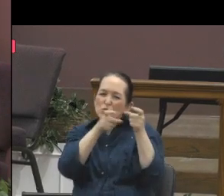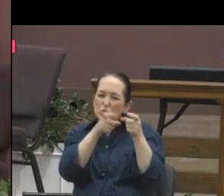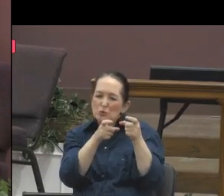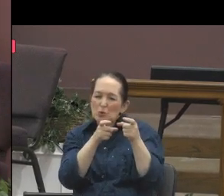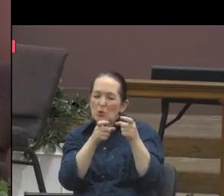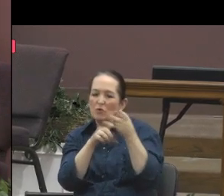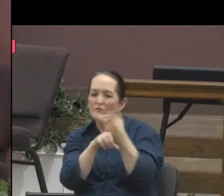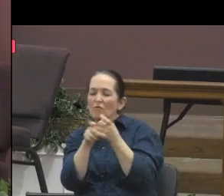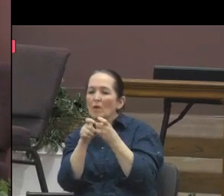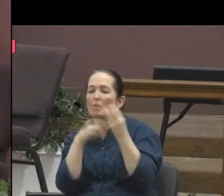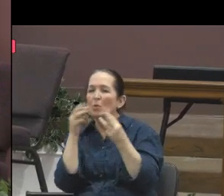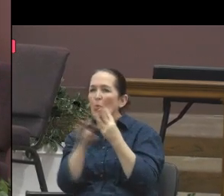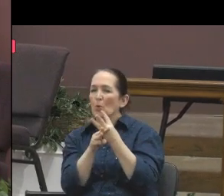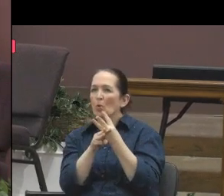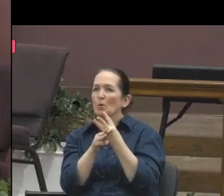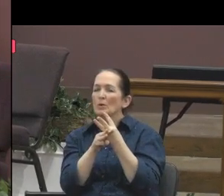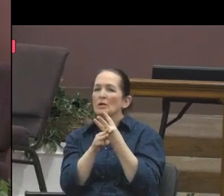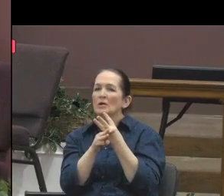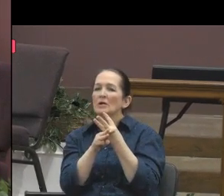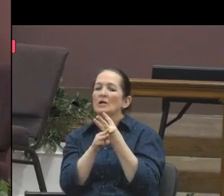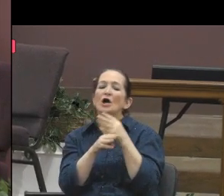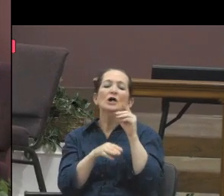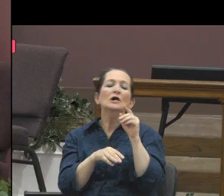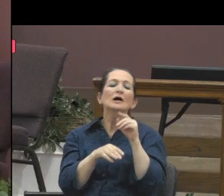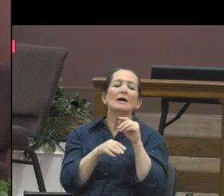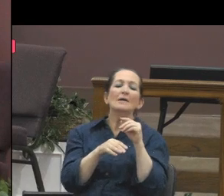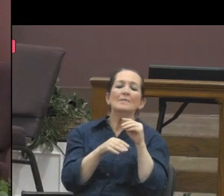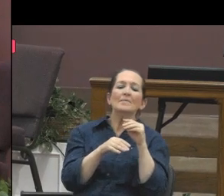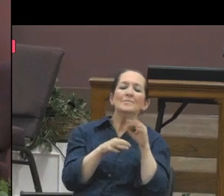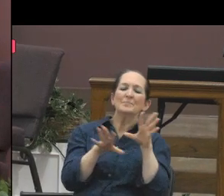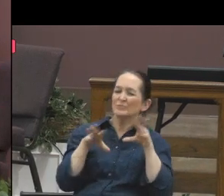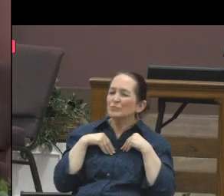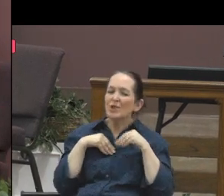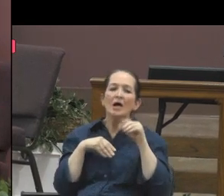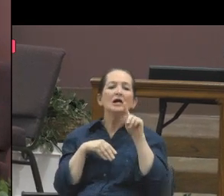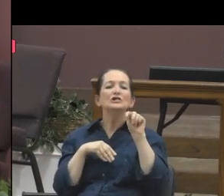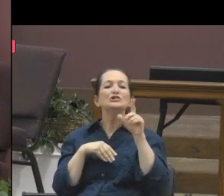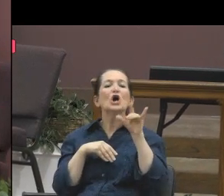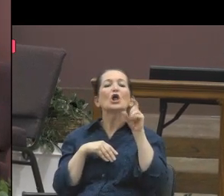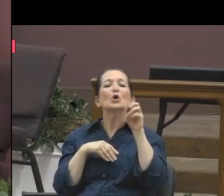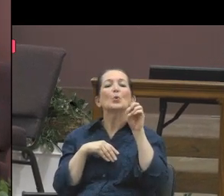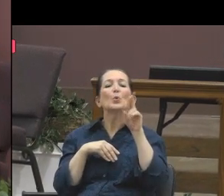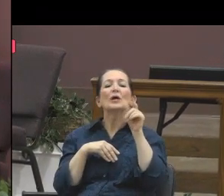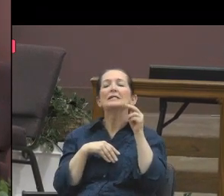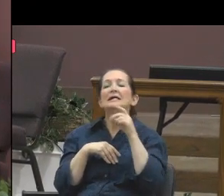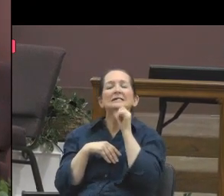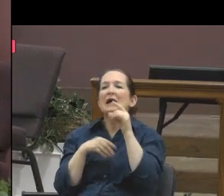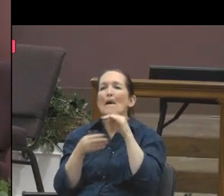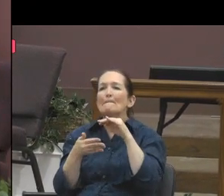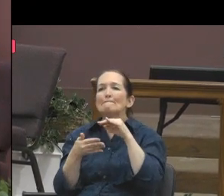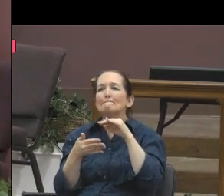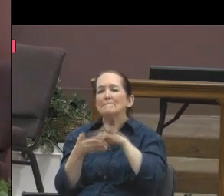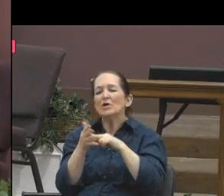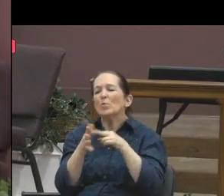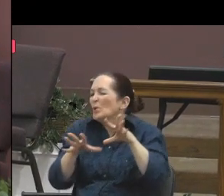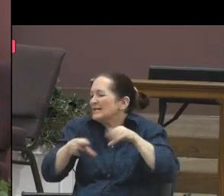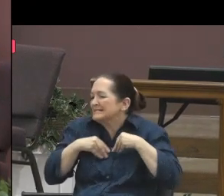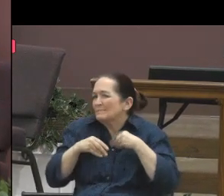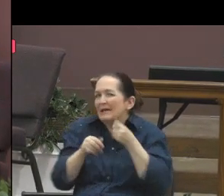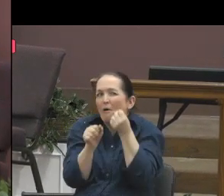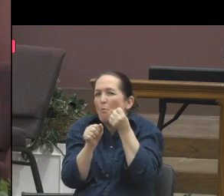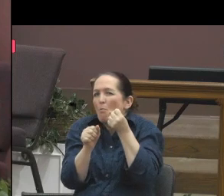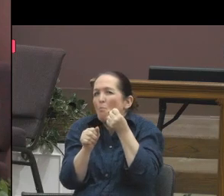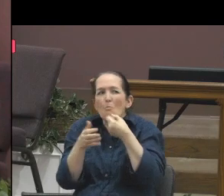Tolerant does not mean that we tolerate whatever people do.